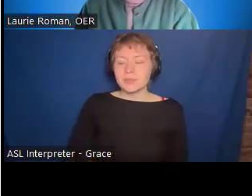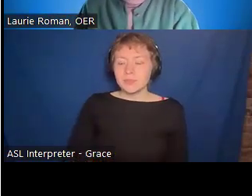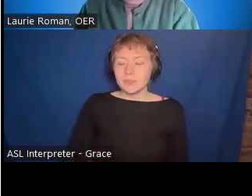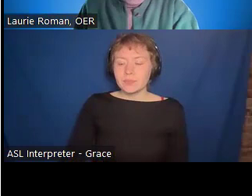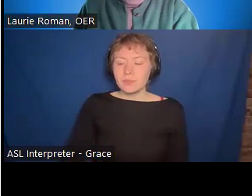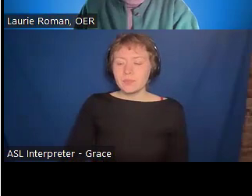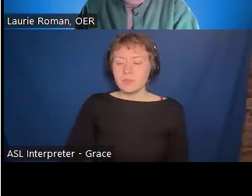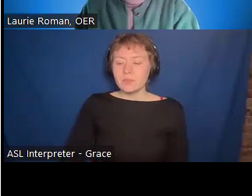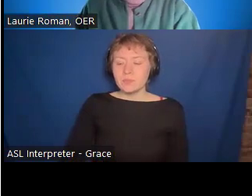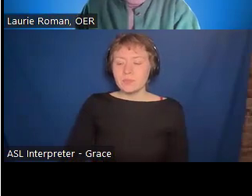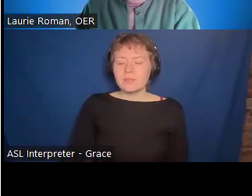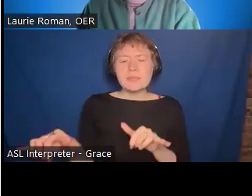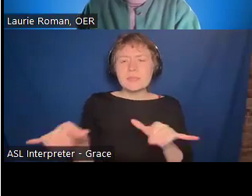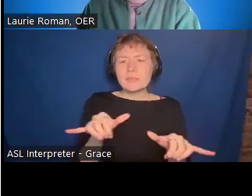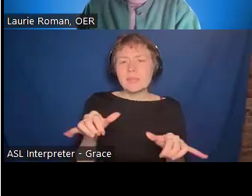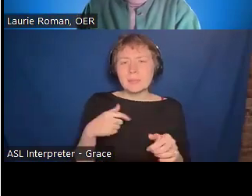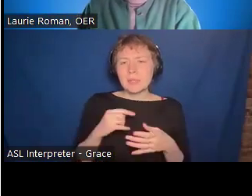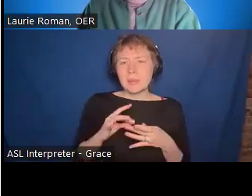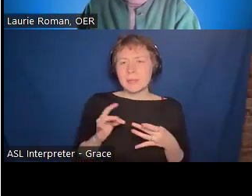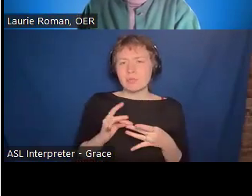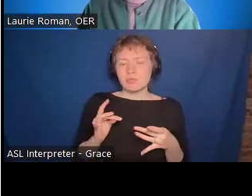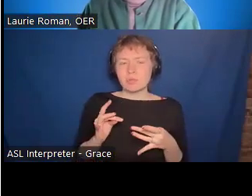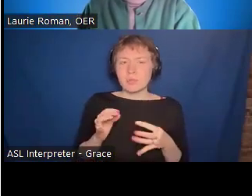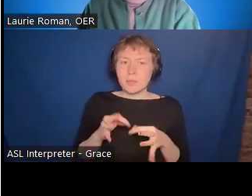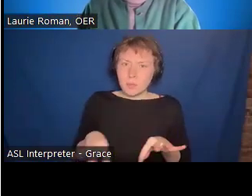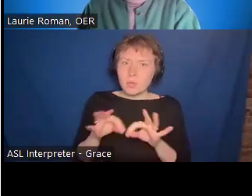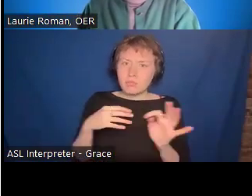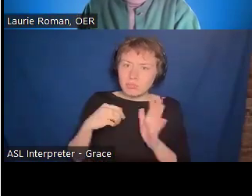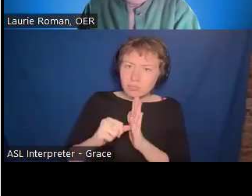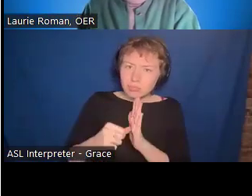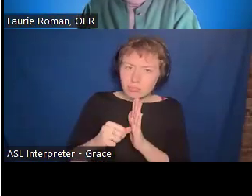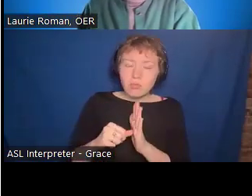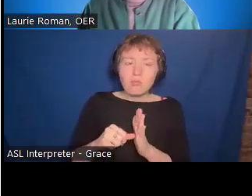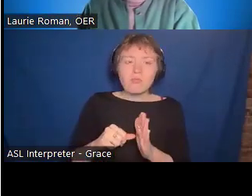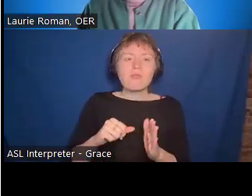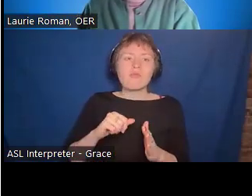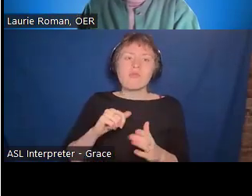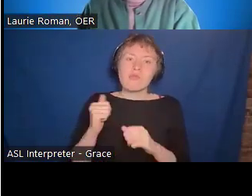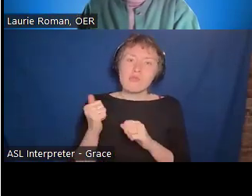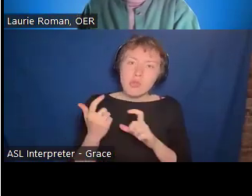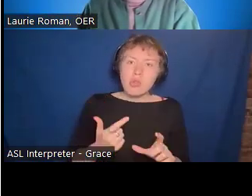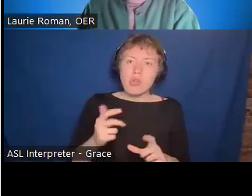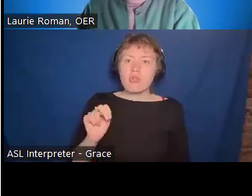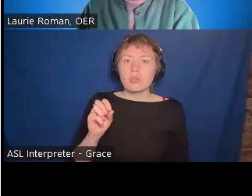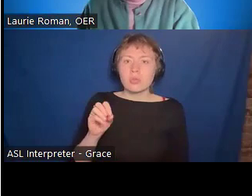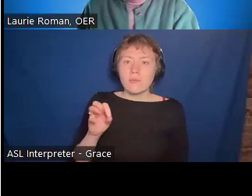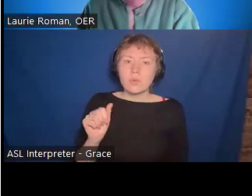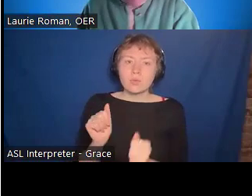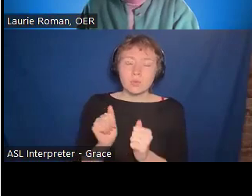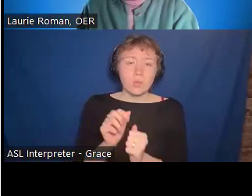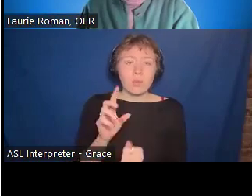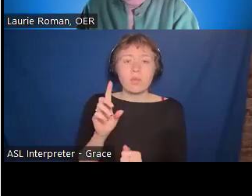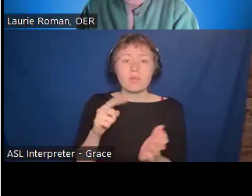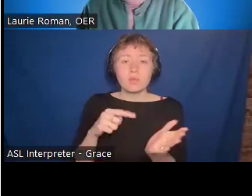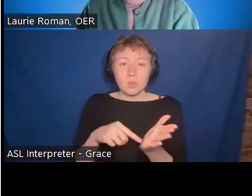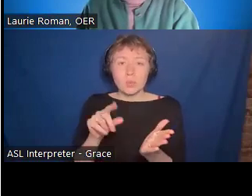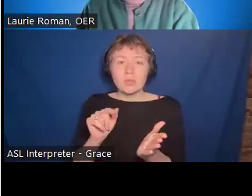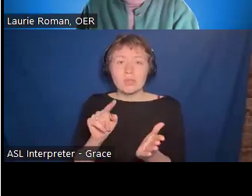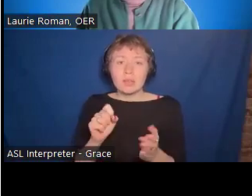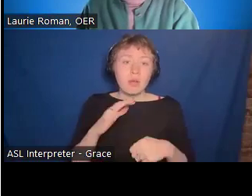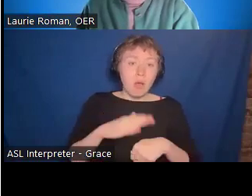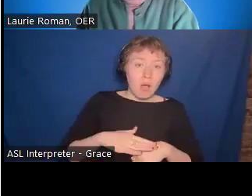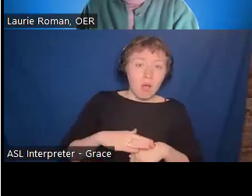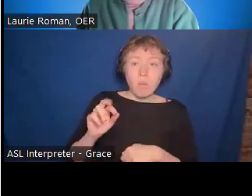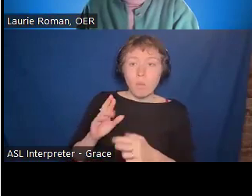So as I mentioned again, and it's important to reiterate, all NOFOs with due dates on or after